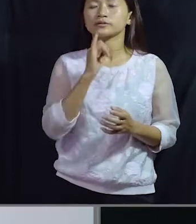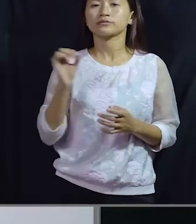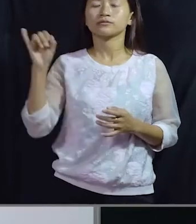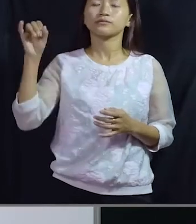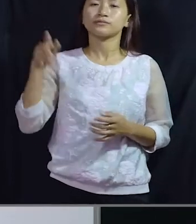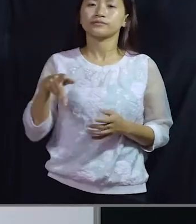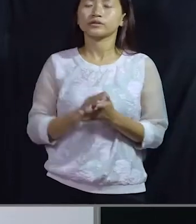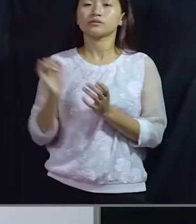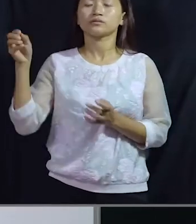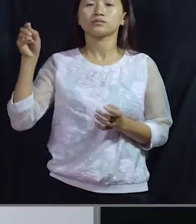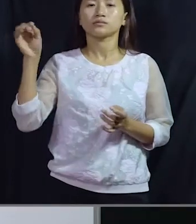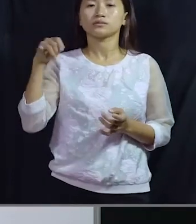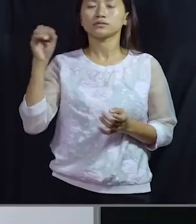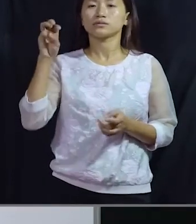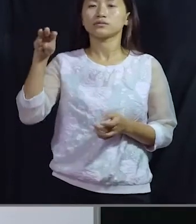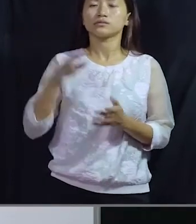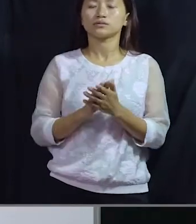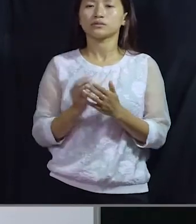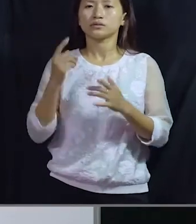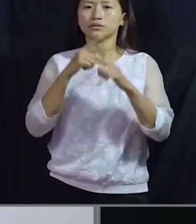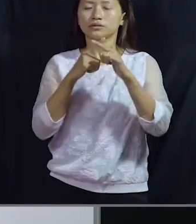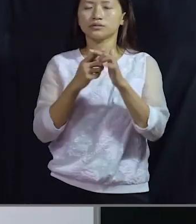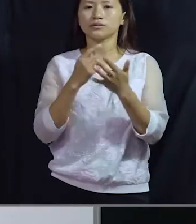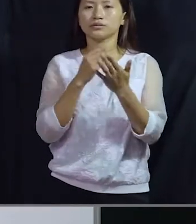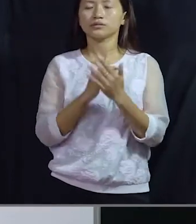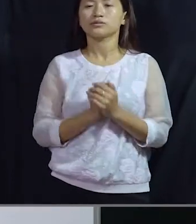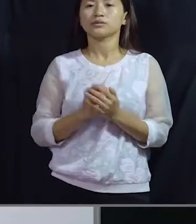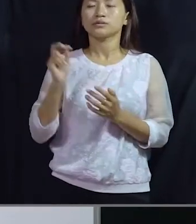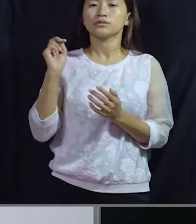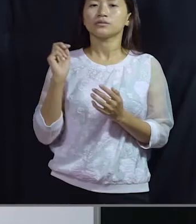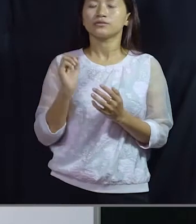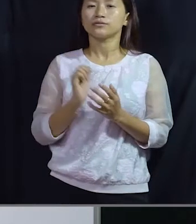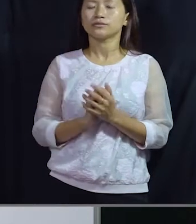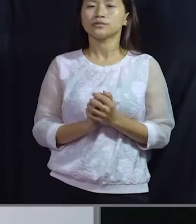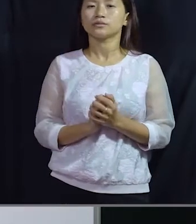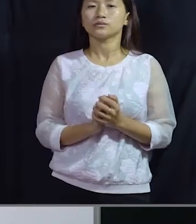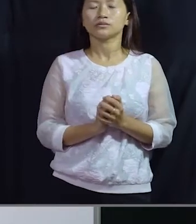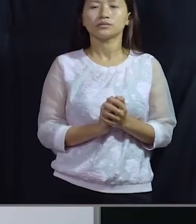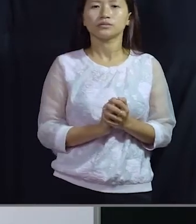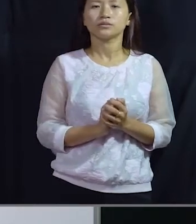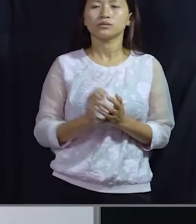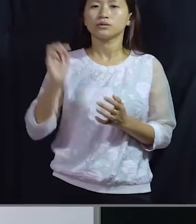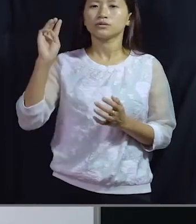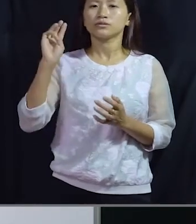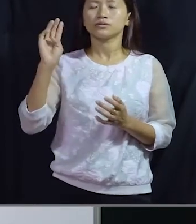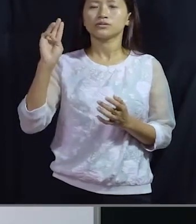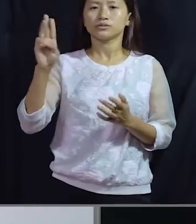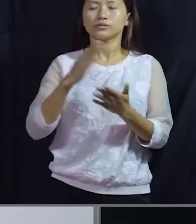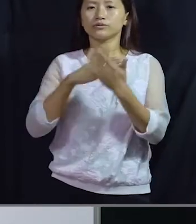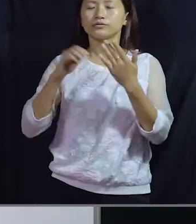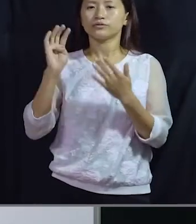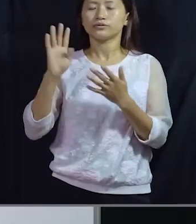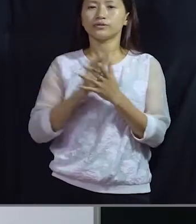6,000 profit into his ratio is 2 divided by 5. 3,